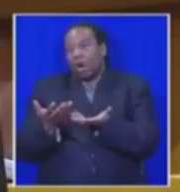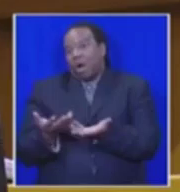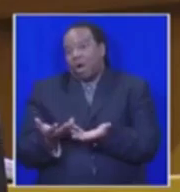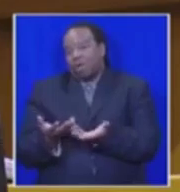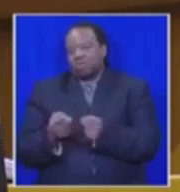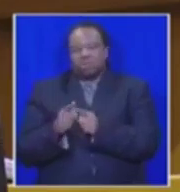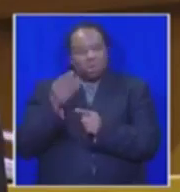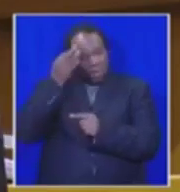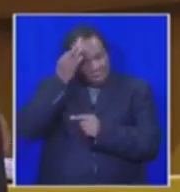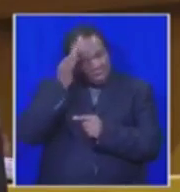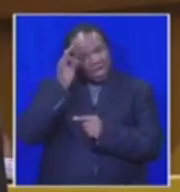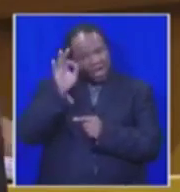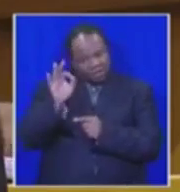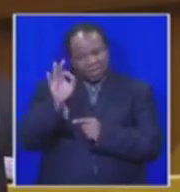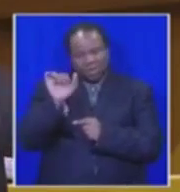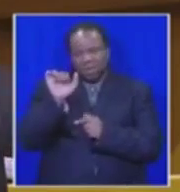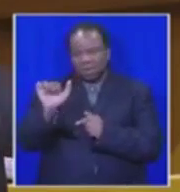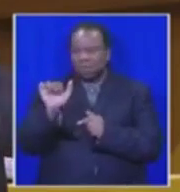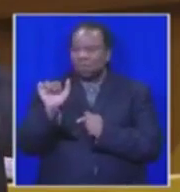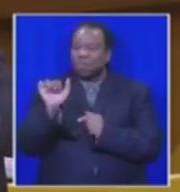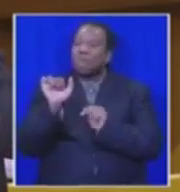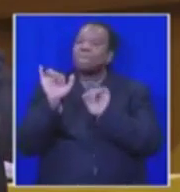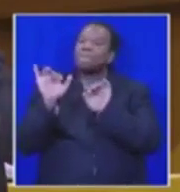between government and the public.